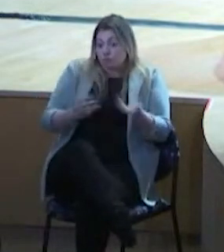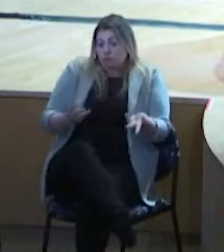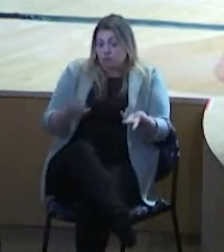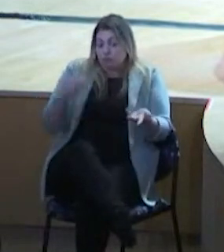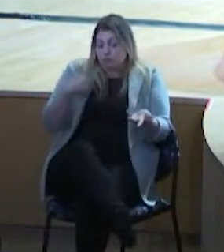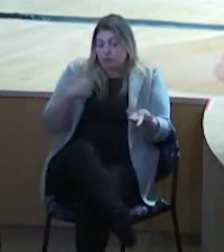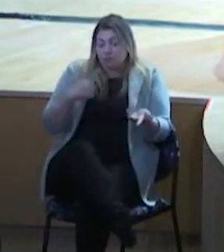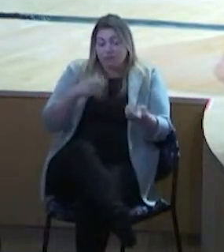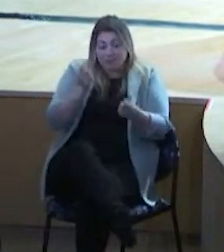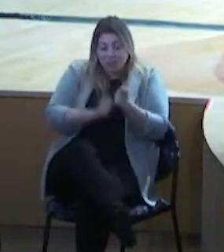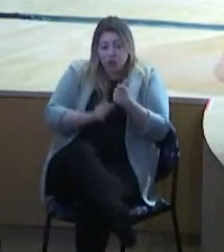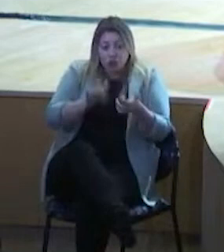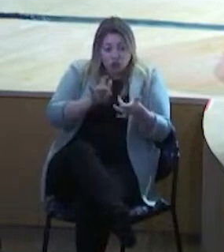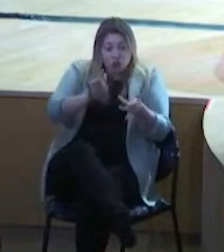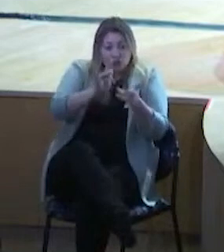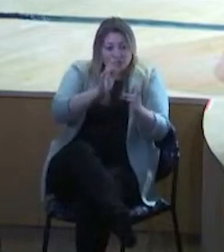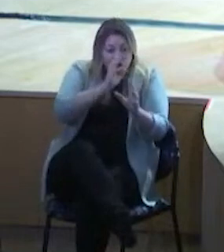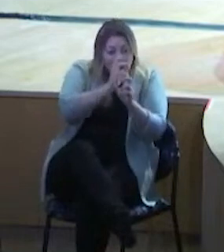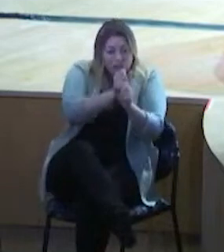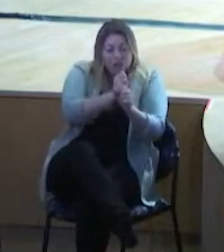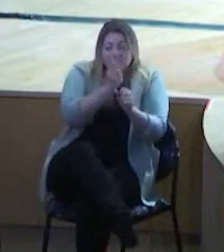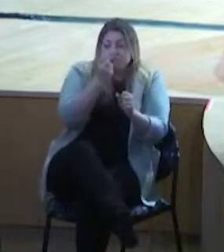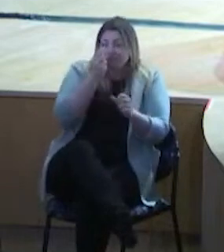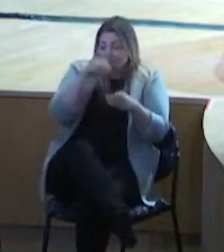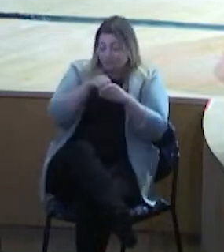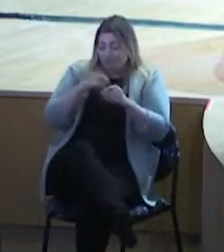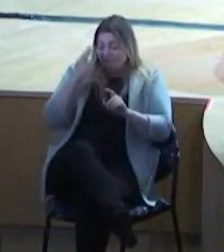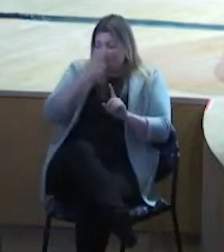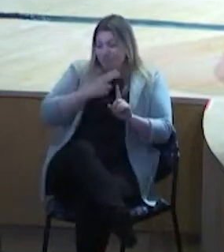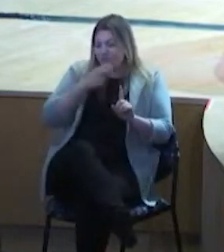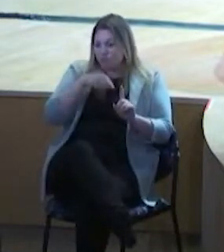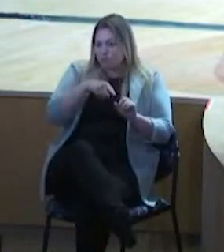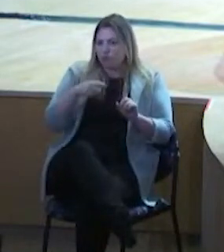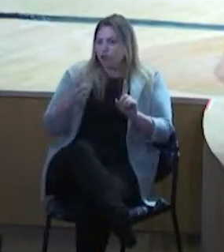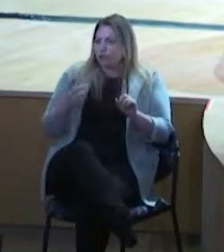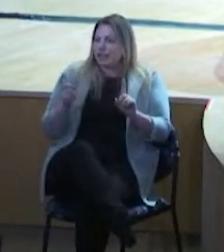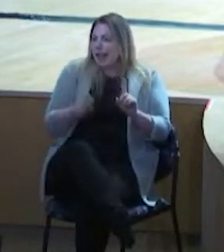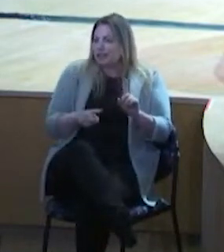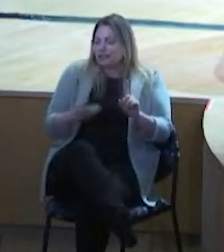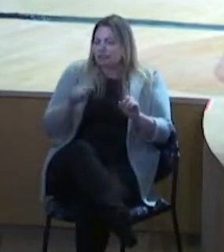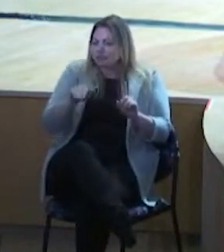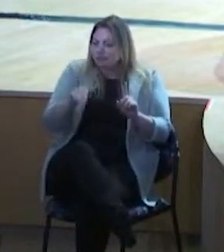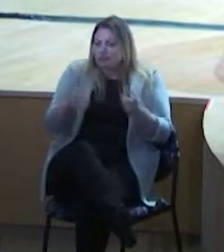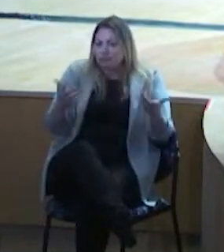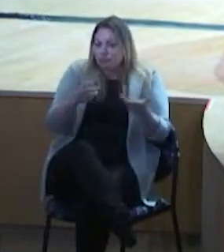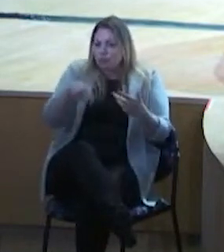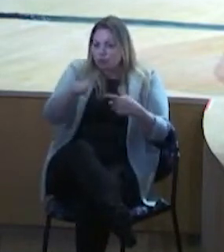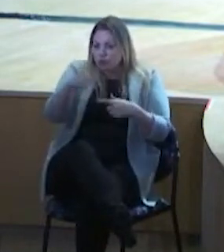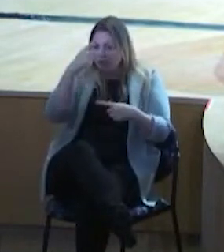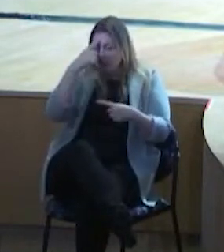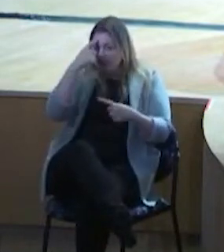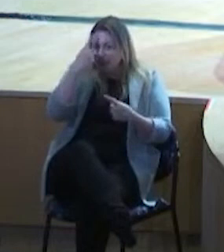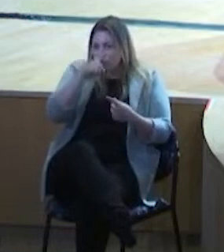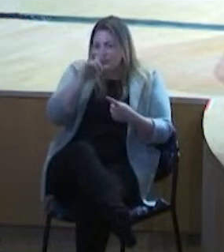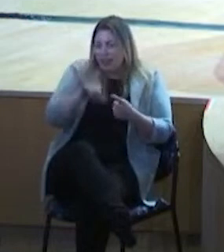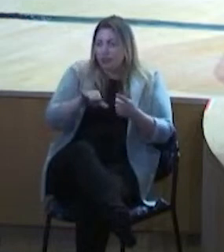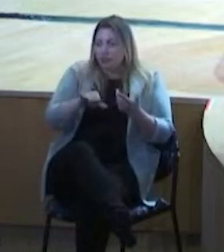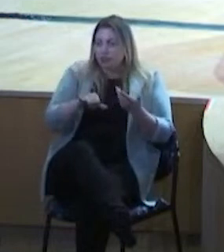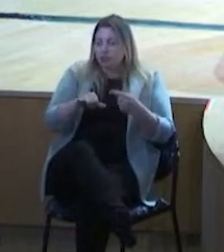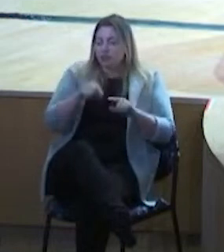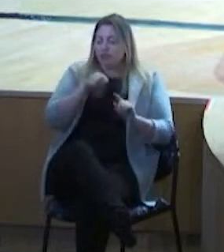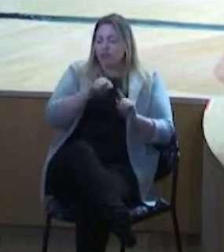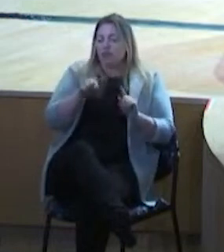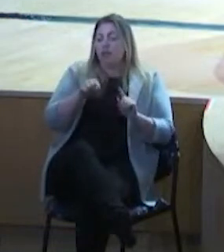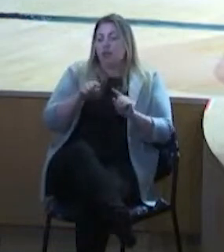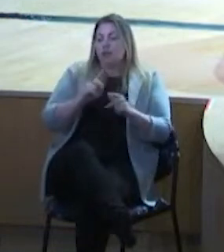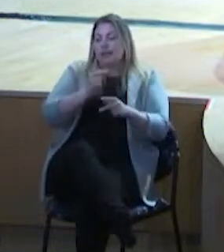every tourist attraction in Hawaii, just ask them, like, hey, what are you guys doing for Malama Hawaii program? And if they can't